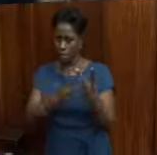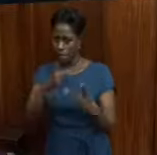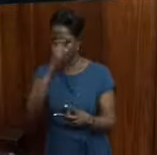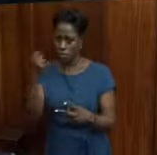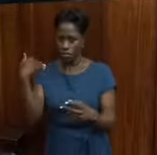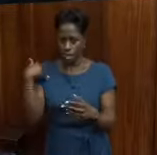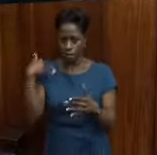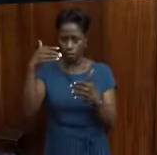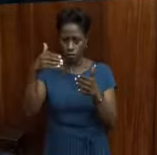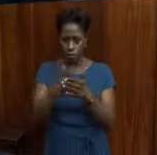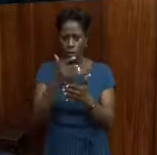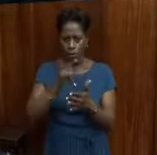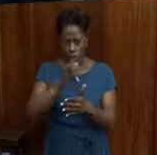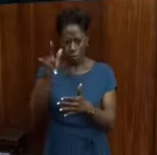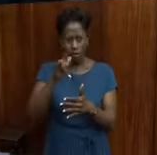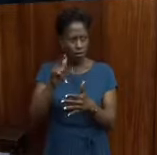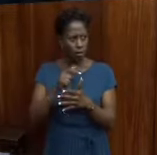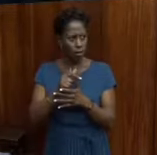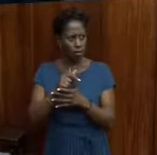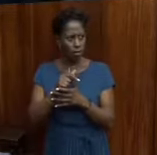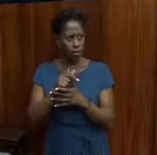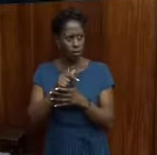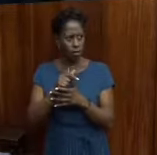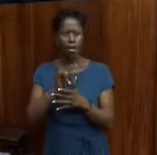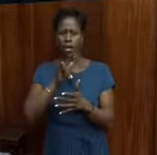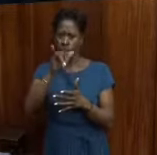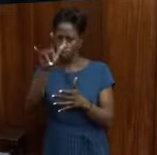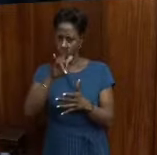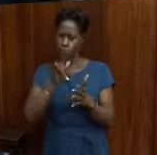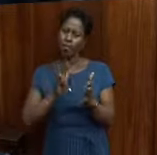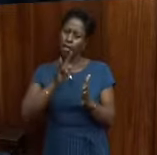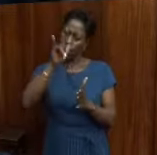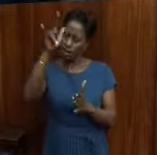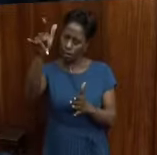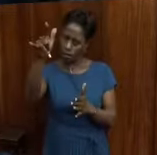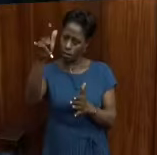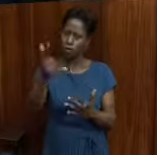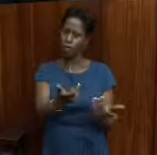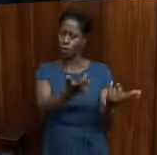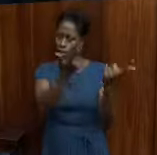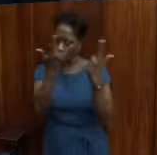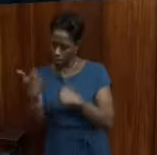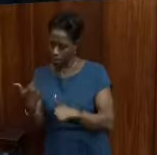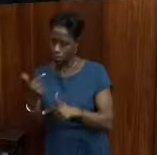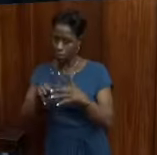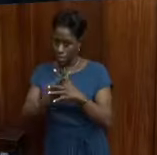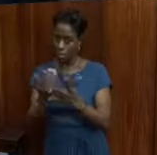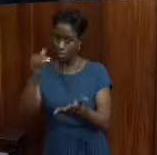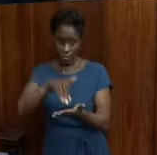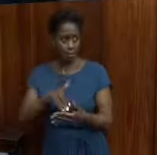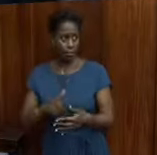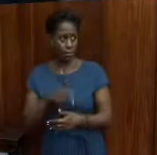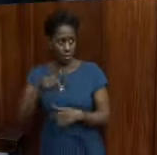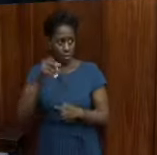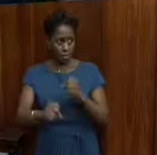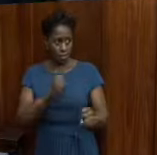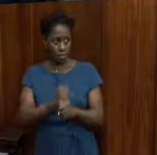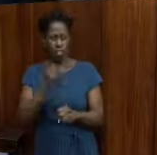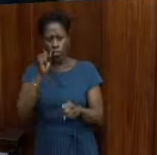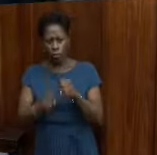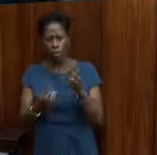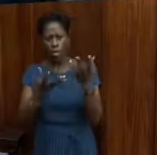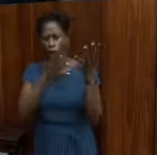in December 2021 and Sunwing Airlines weekly non-stop service from Toronto. Tourism